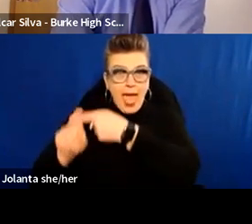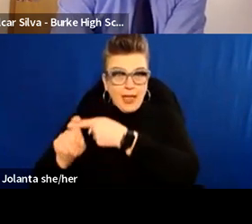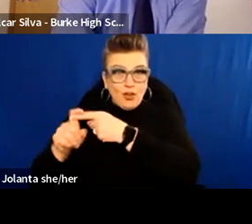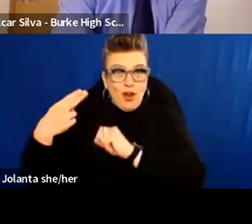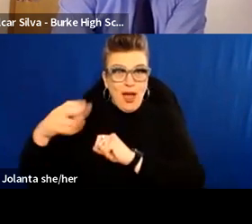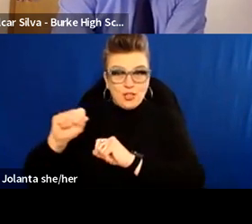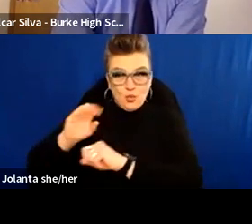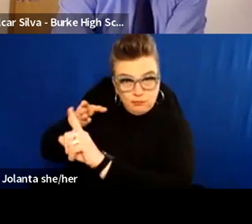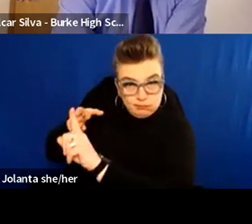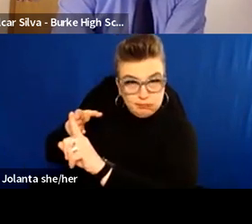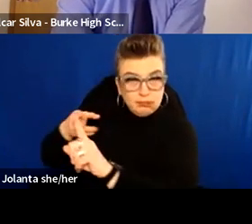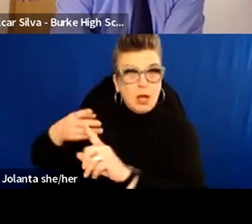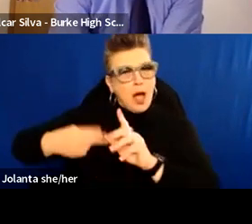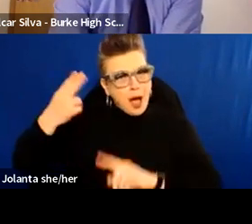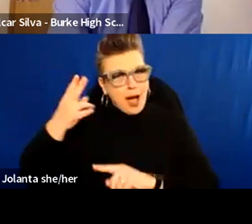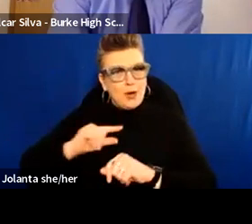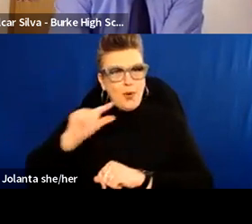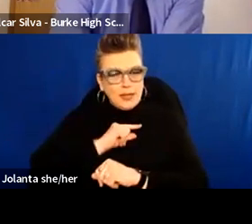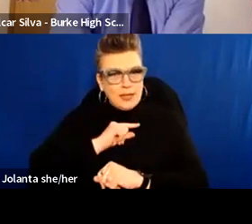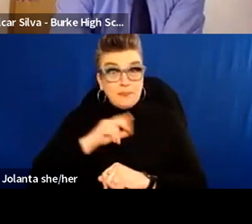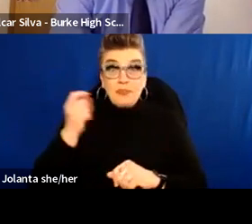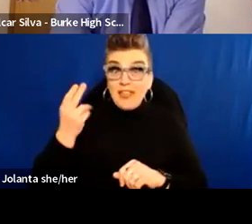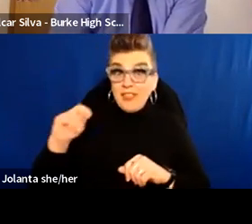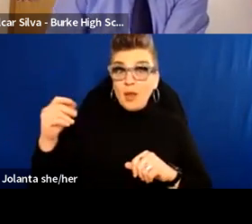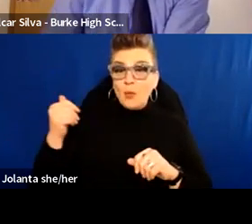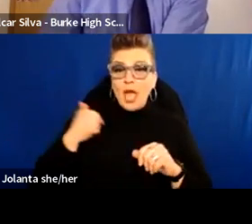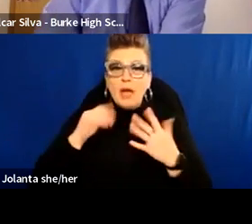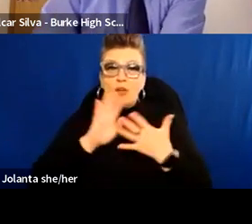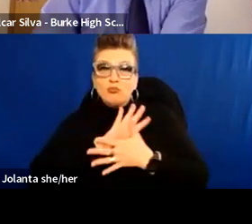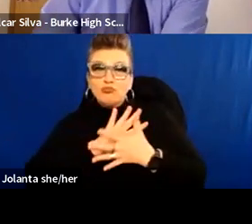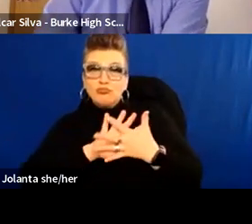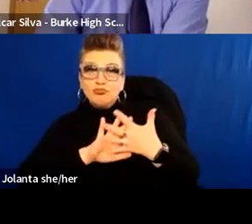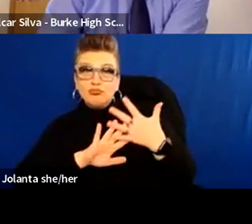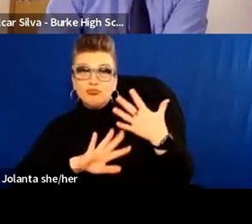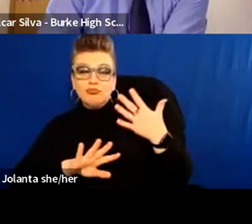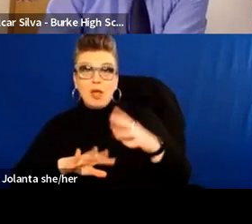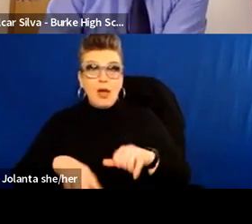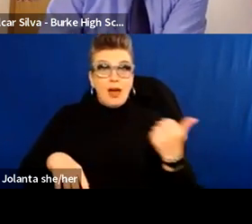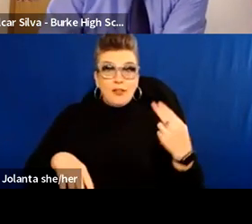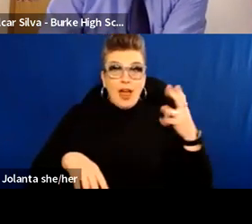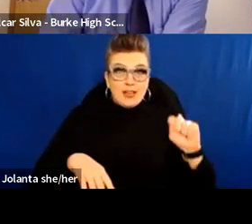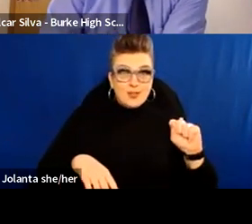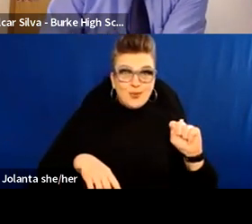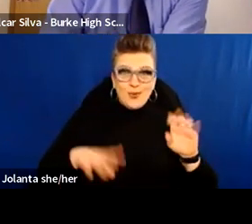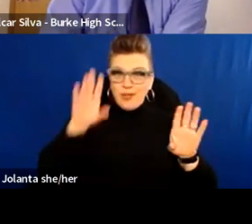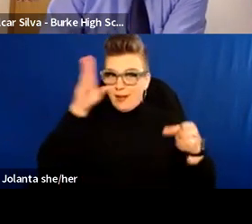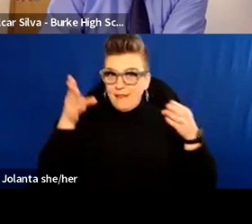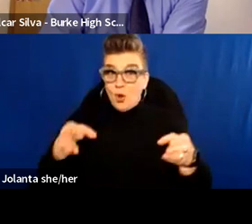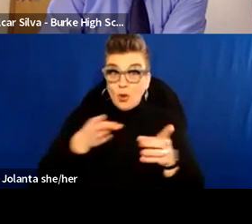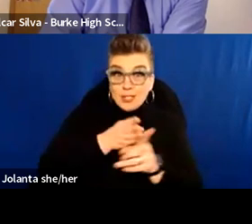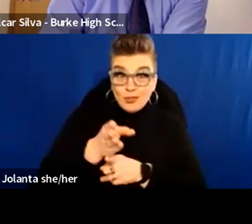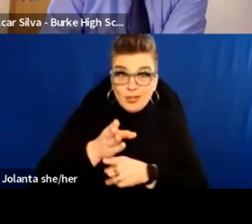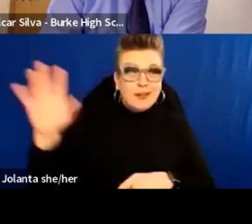choose that we would then have a portfolio of options of other high schools that are career focused such as the